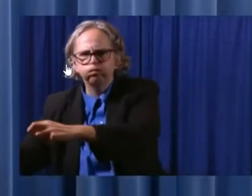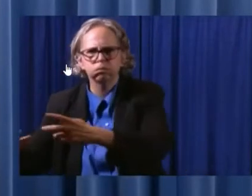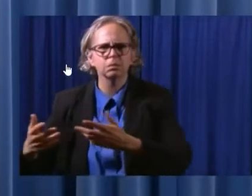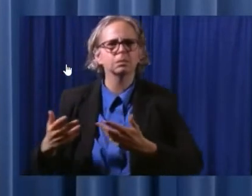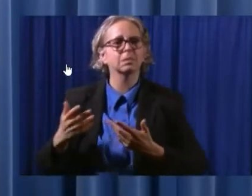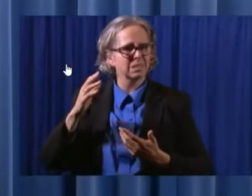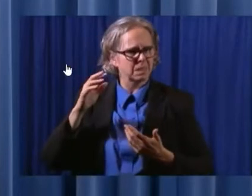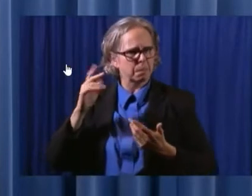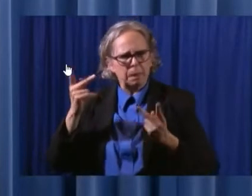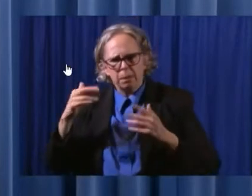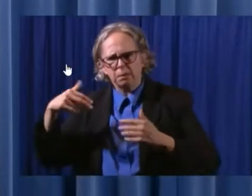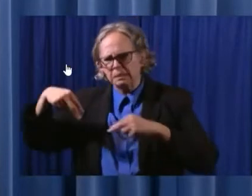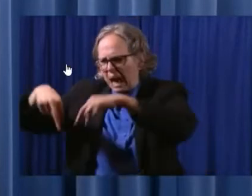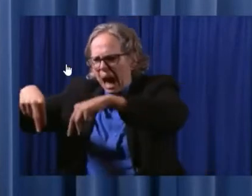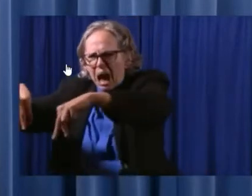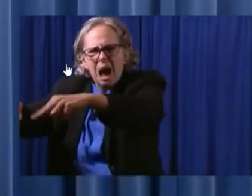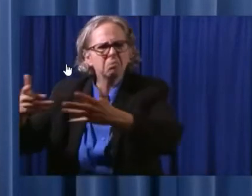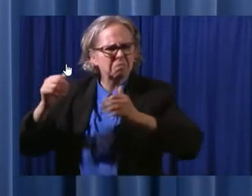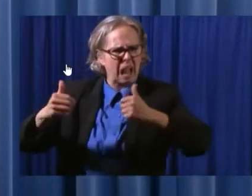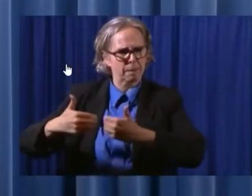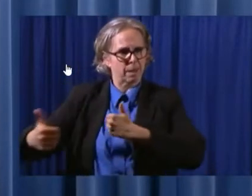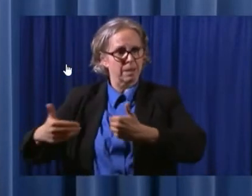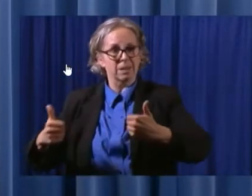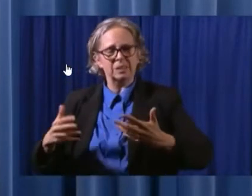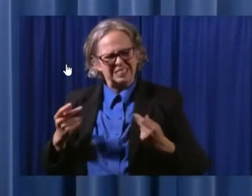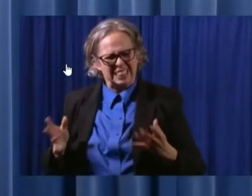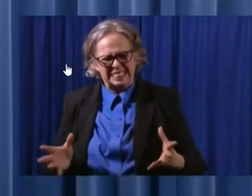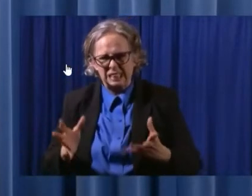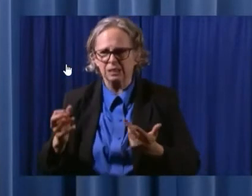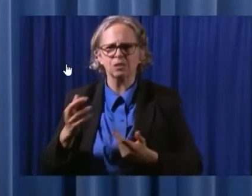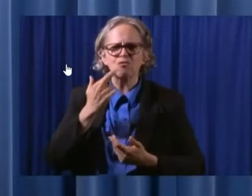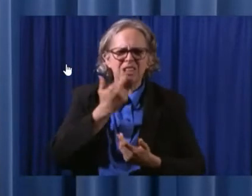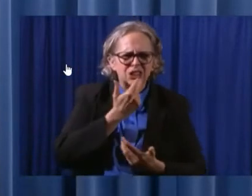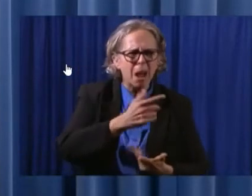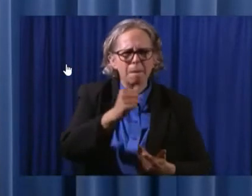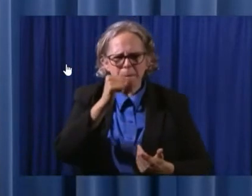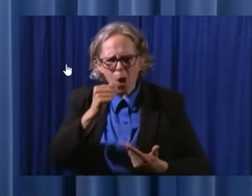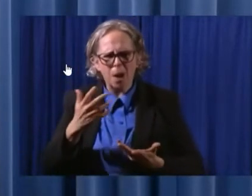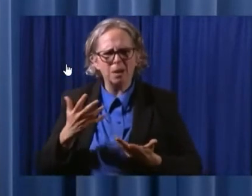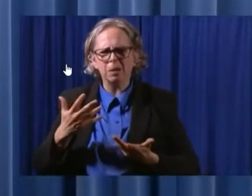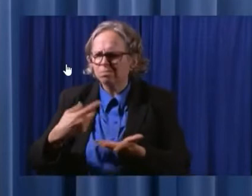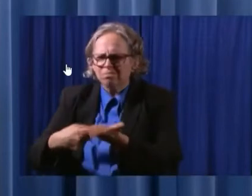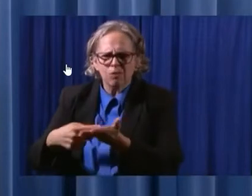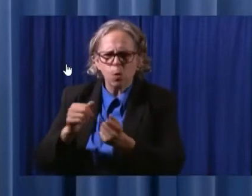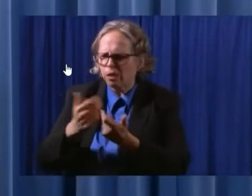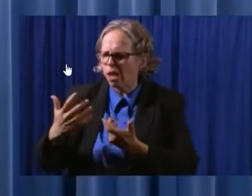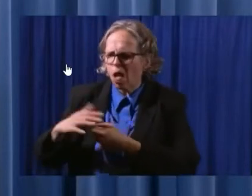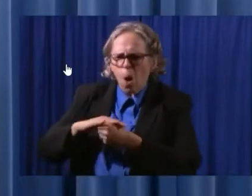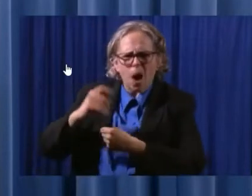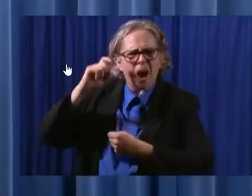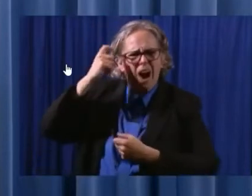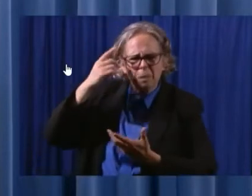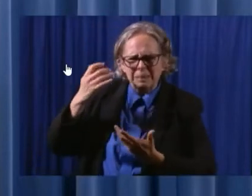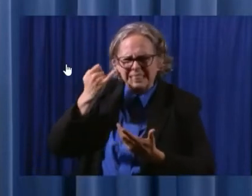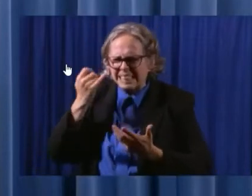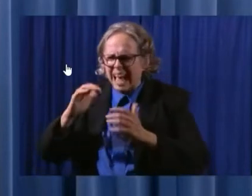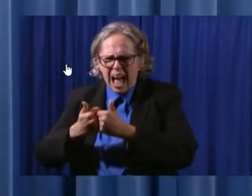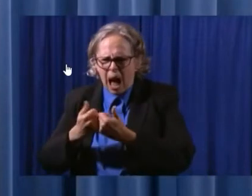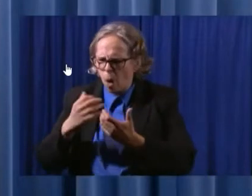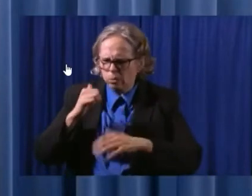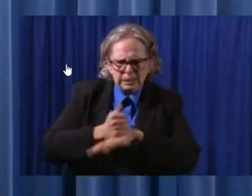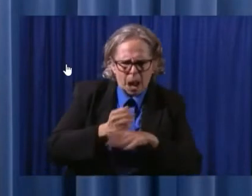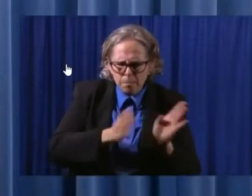their local governments to come up with creative ways to expand their outdoor seating capacity so that everyone can stay safe and be socially distanced, and that means